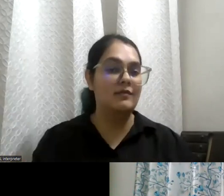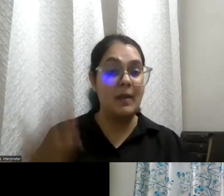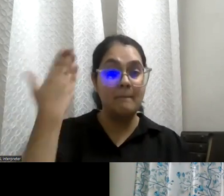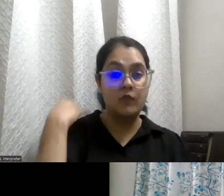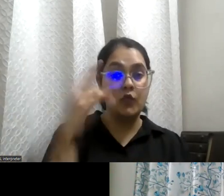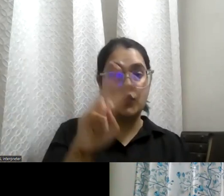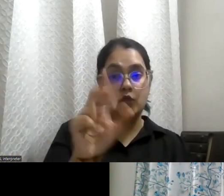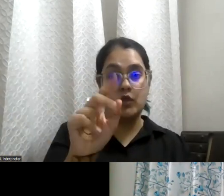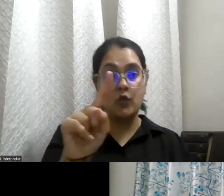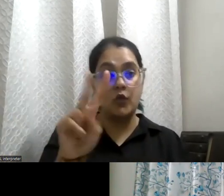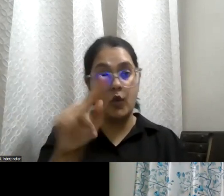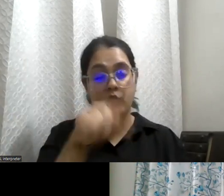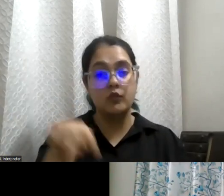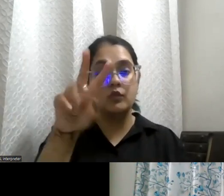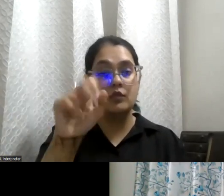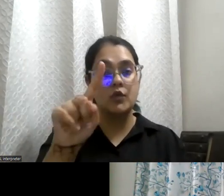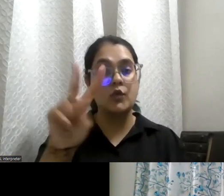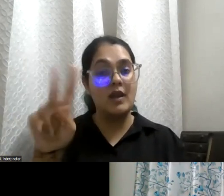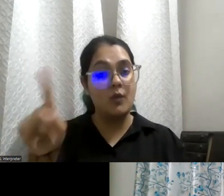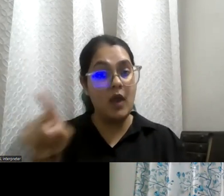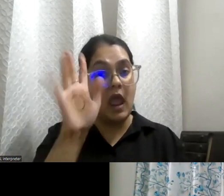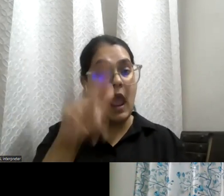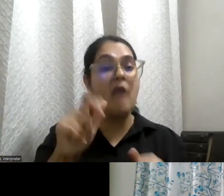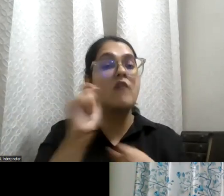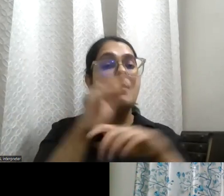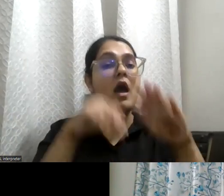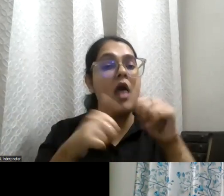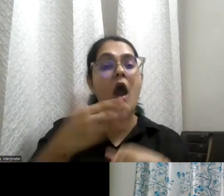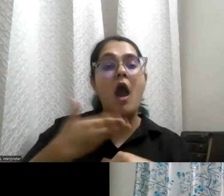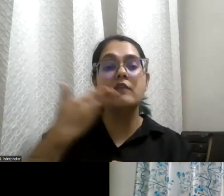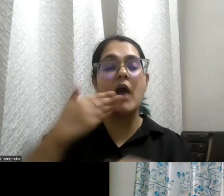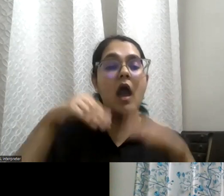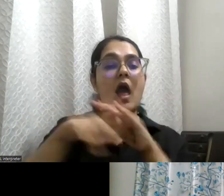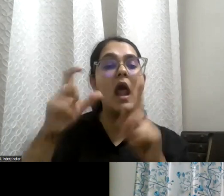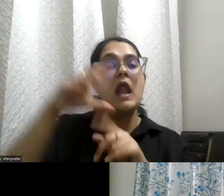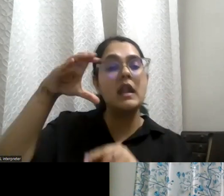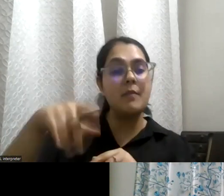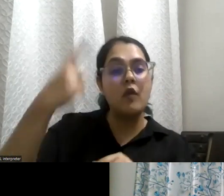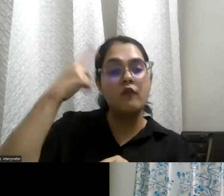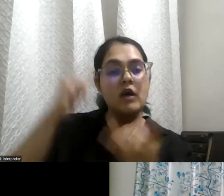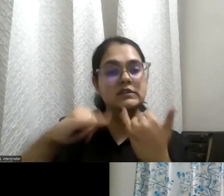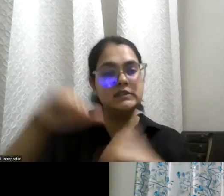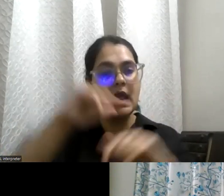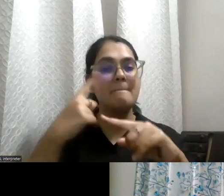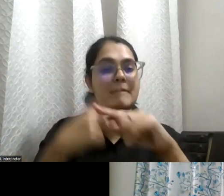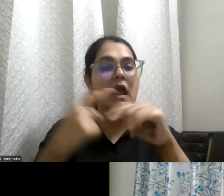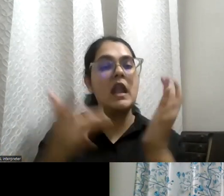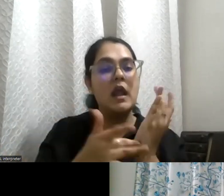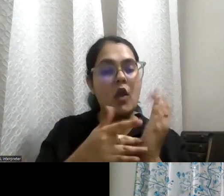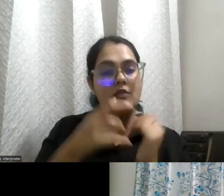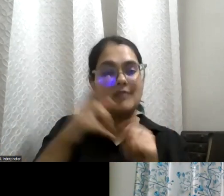2012 to 2021, he has served as an advisor at the Department of Science and Technology, Government of